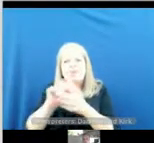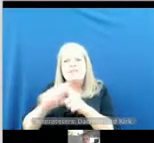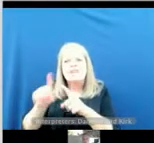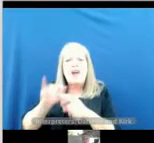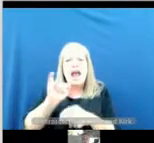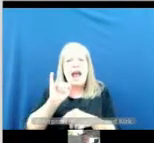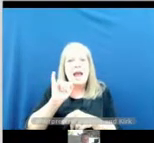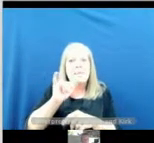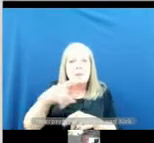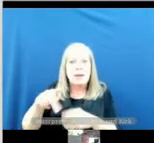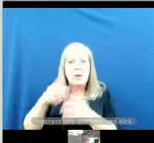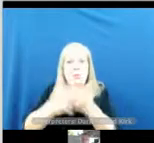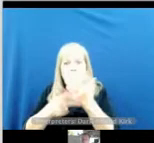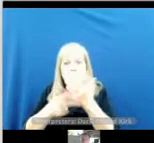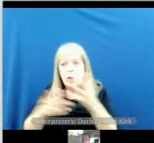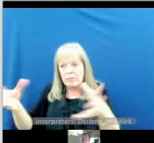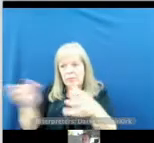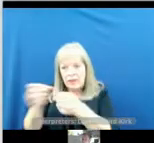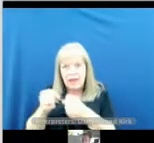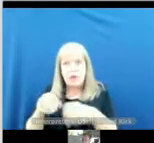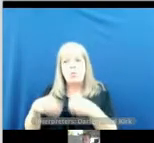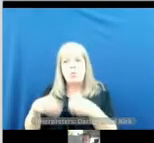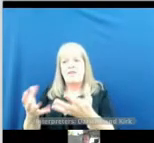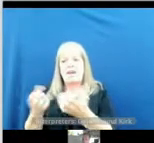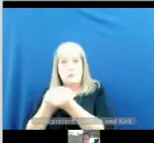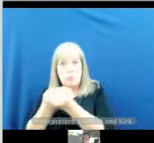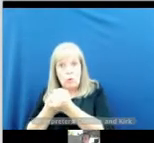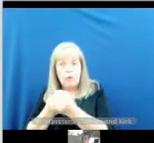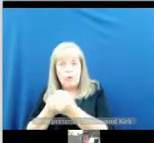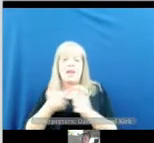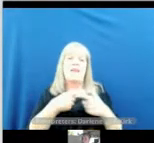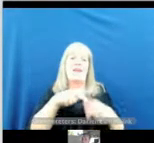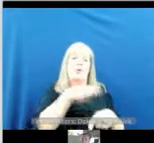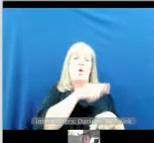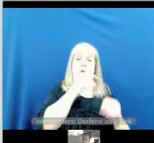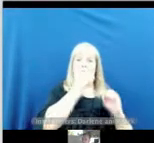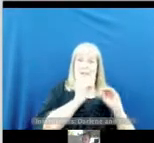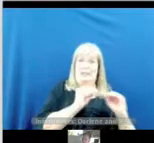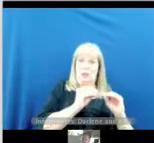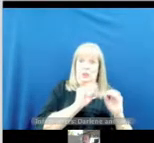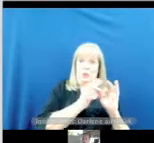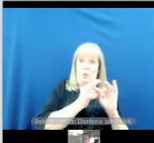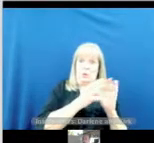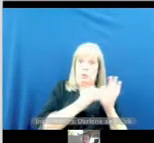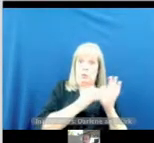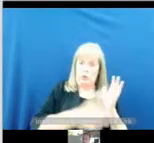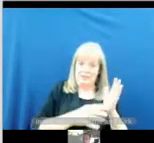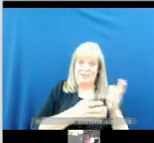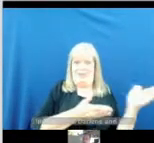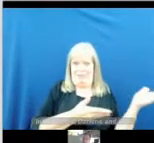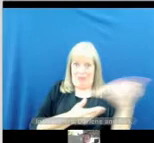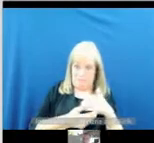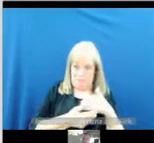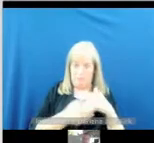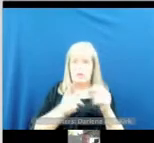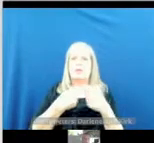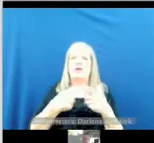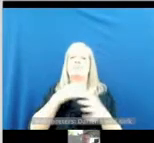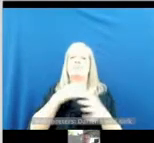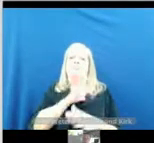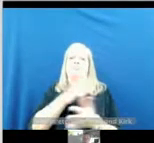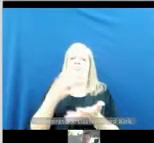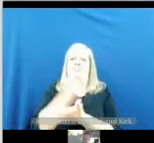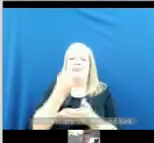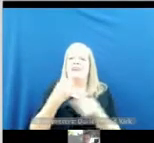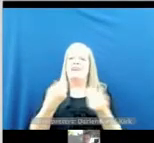to provide support. The interpreter educators have come and use this as an opportunity, as a learning opportunity. So these are ways for